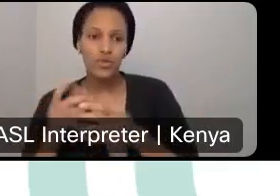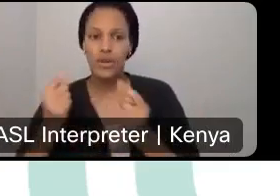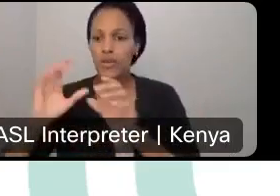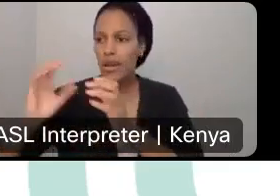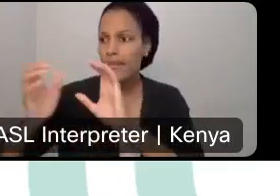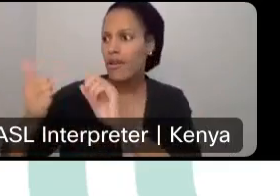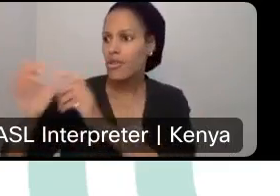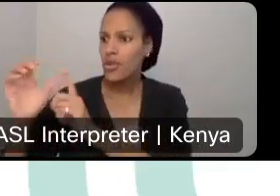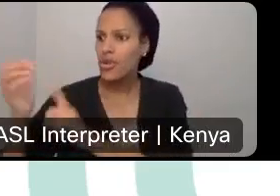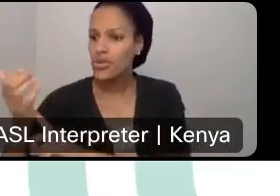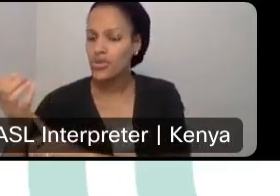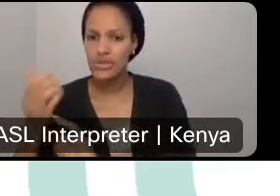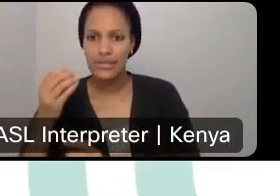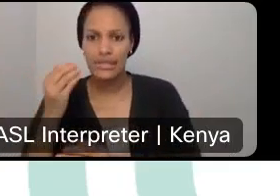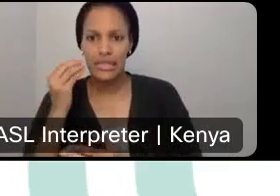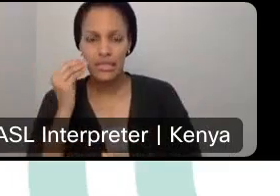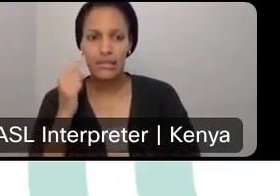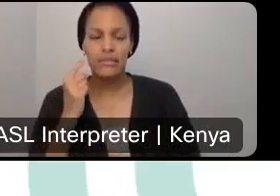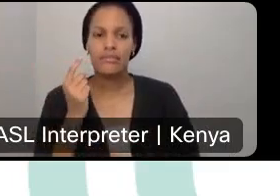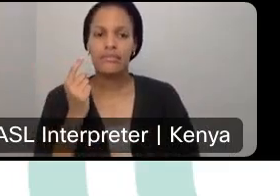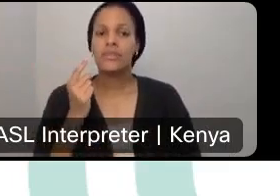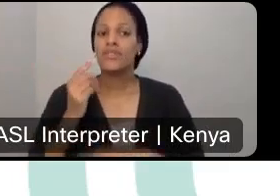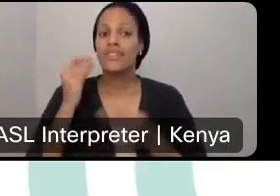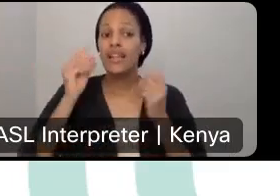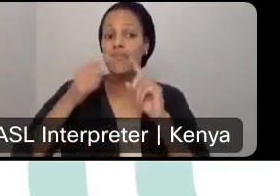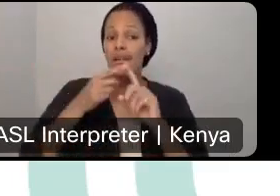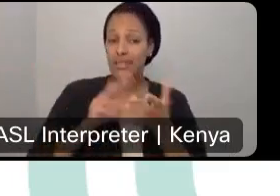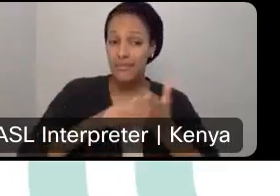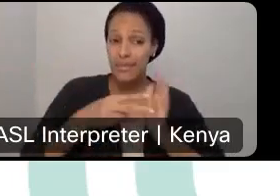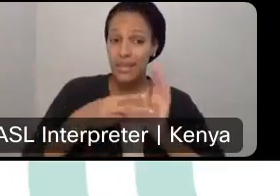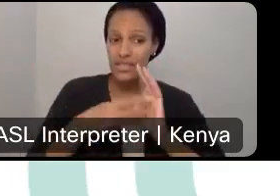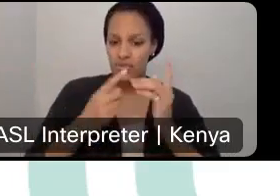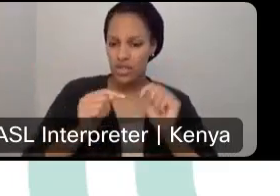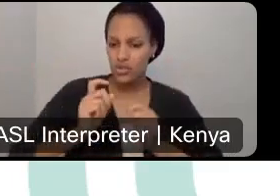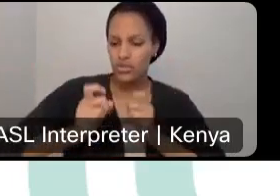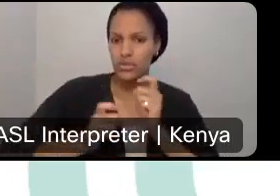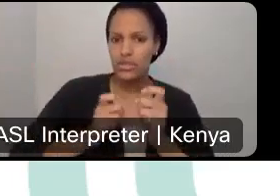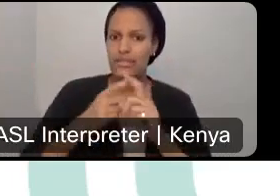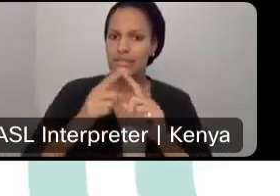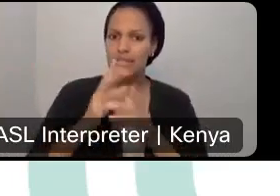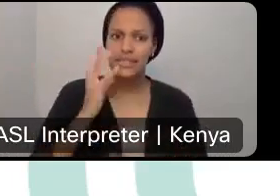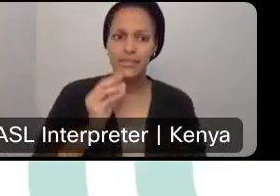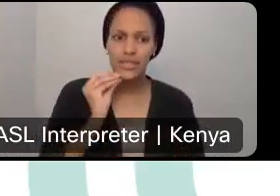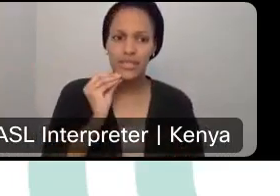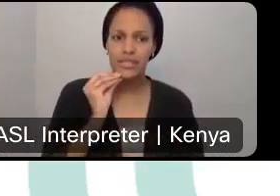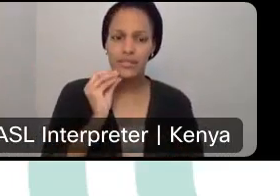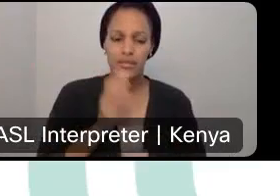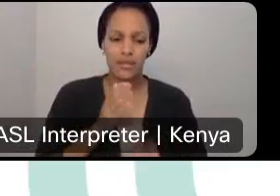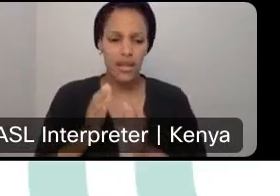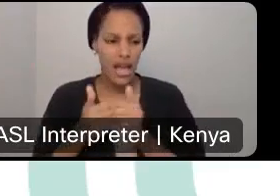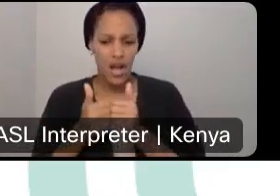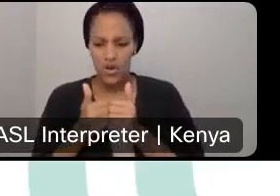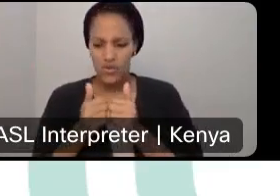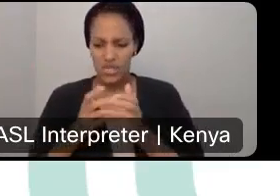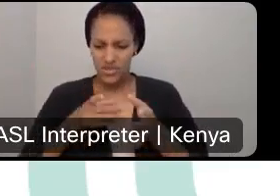When we think about the meaning we give to these experiences, how we describe our perceptions, and our relationship